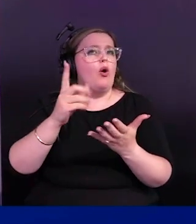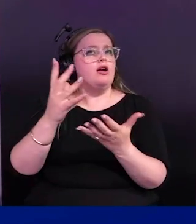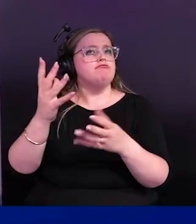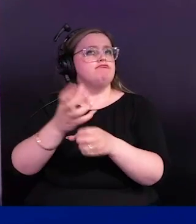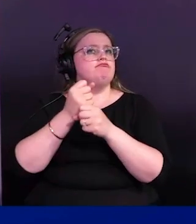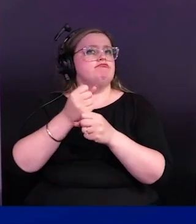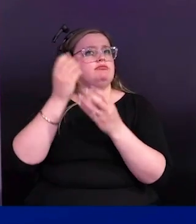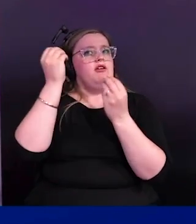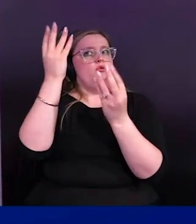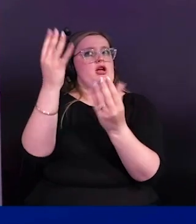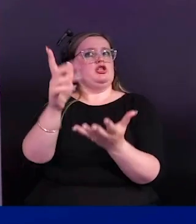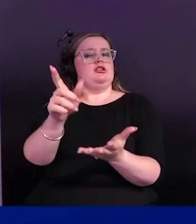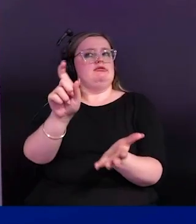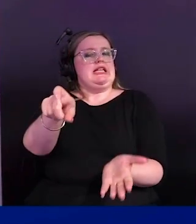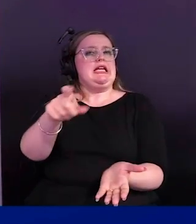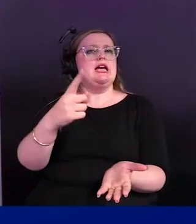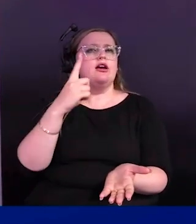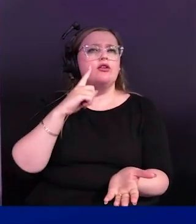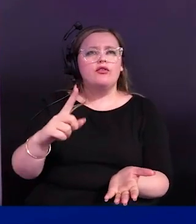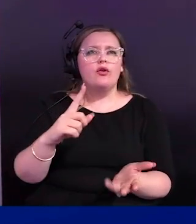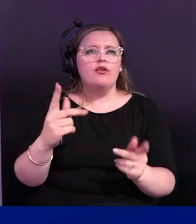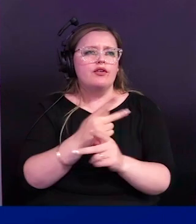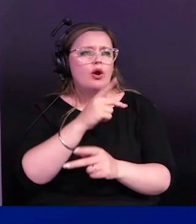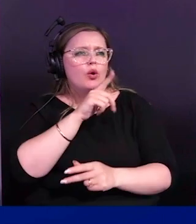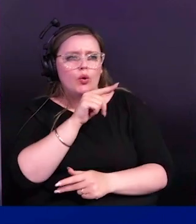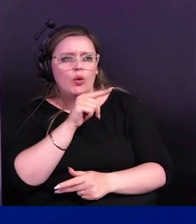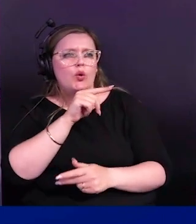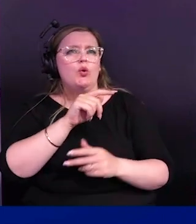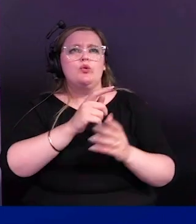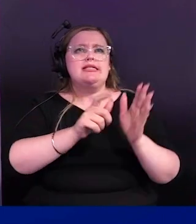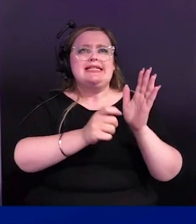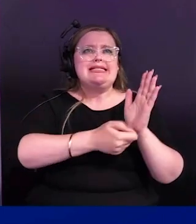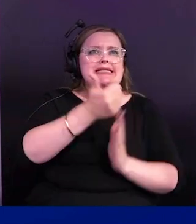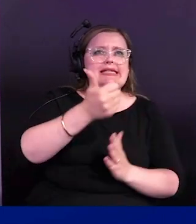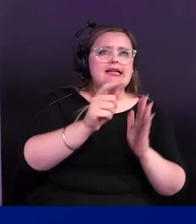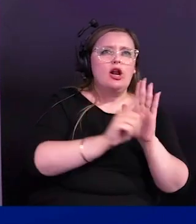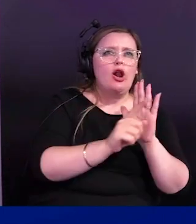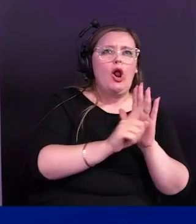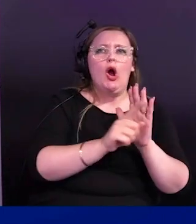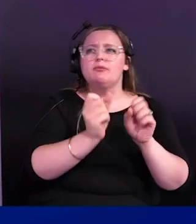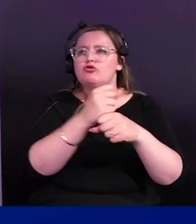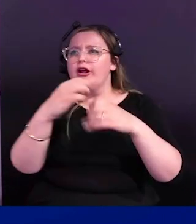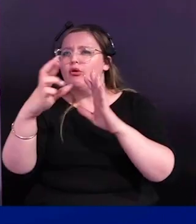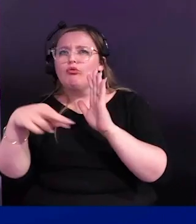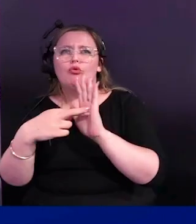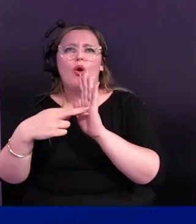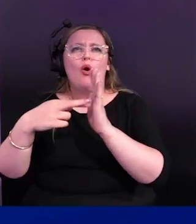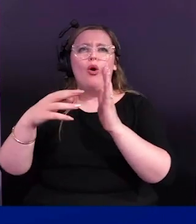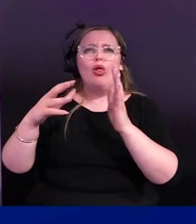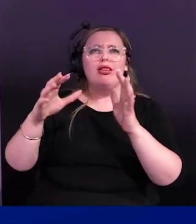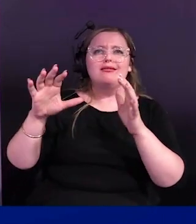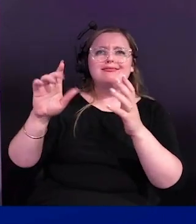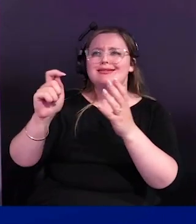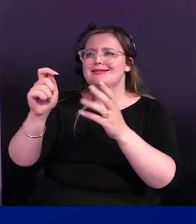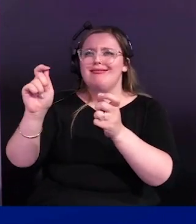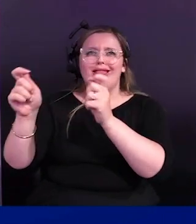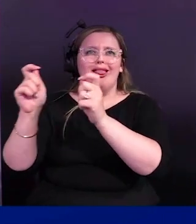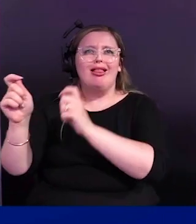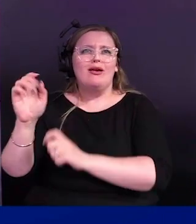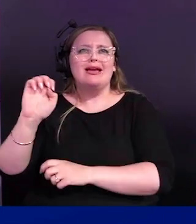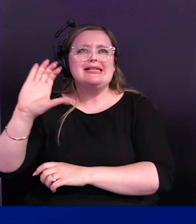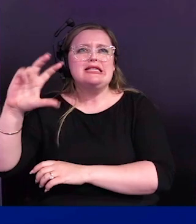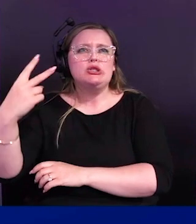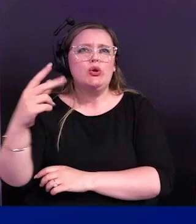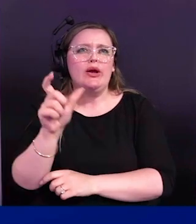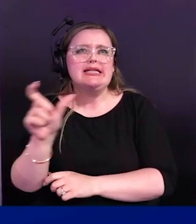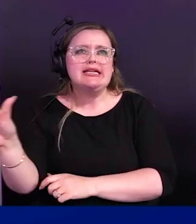understand who's maybe deleting alarms, deleting roles, terminating EC2 instances, things like that. Basically, all this data